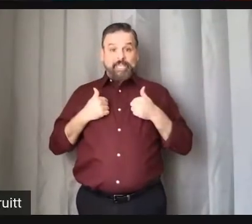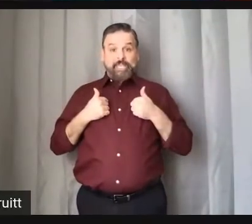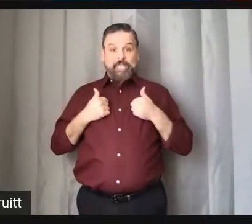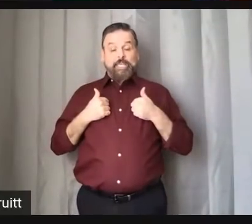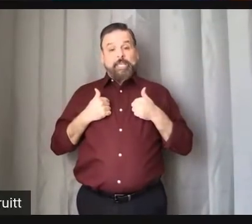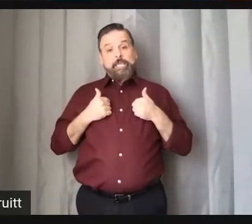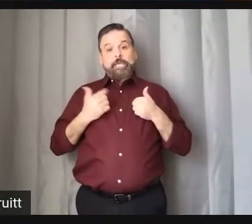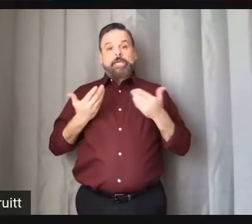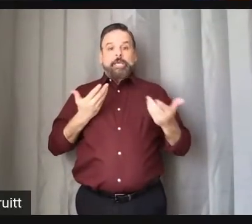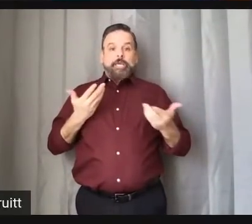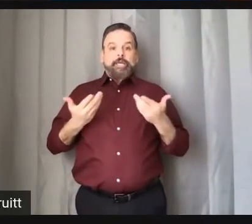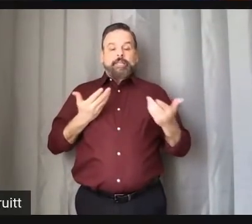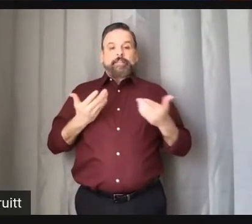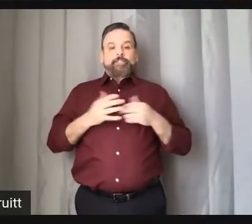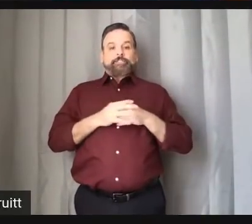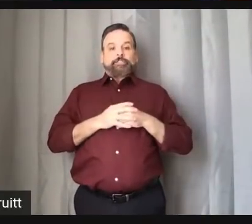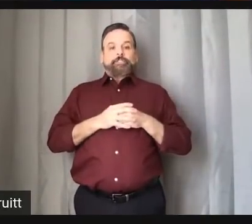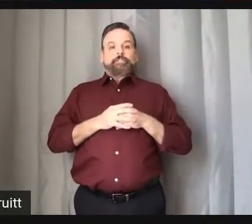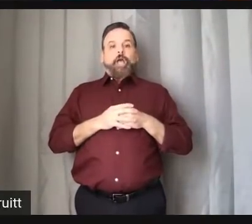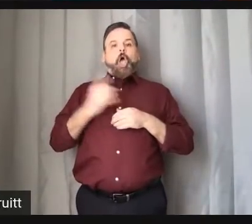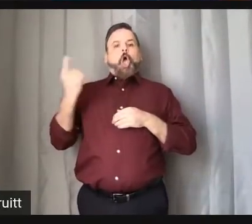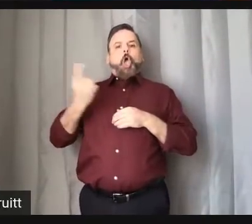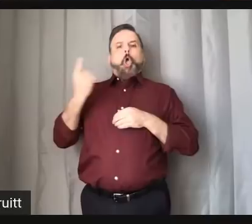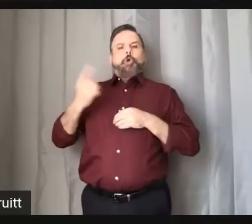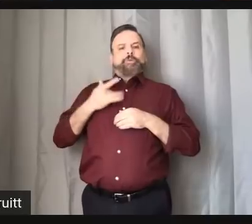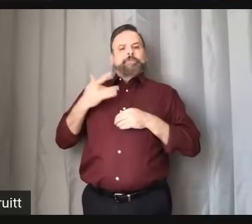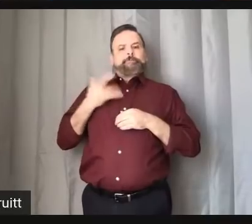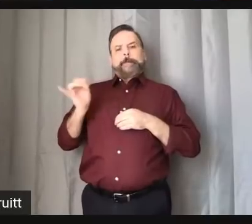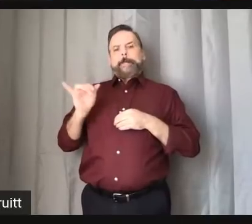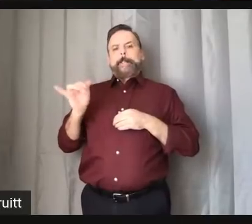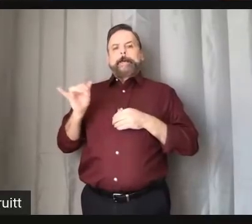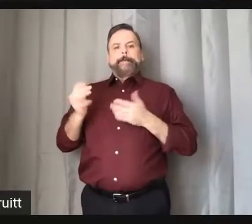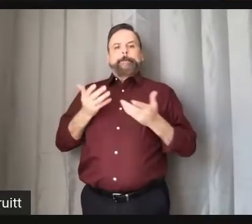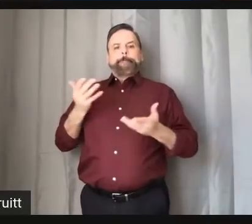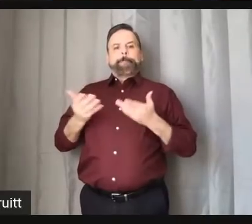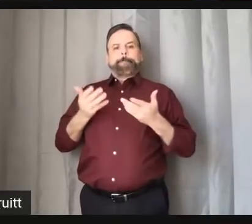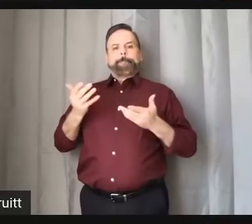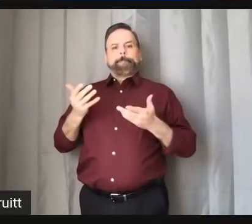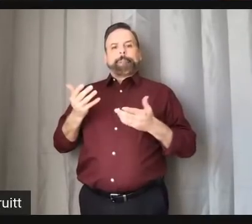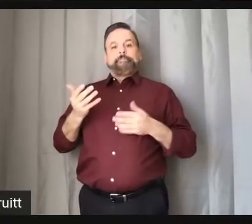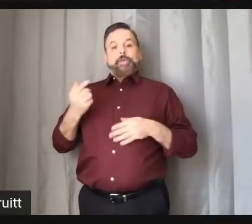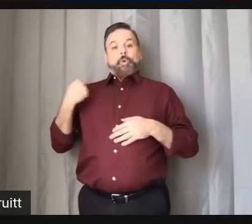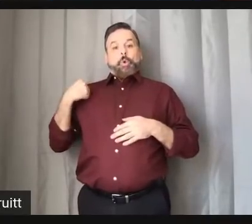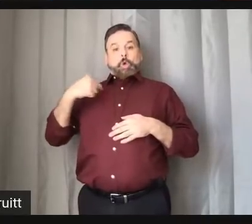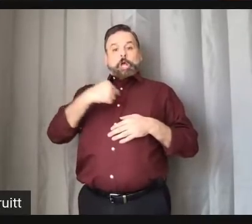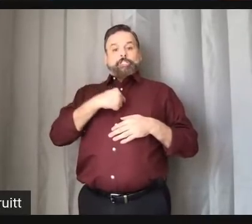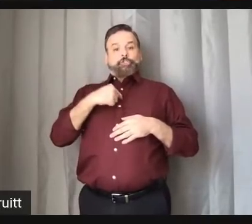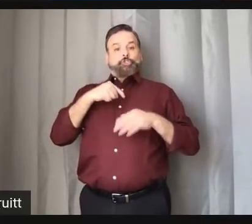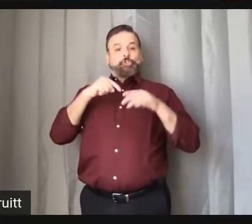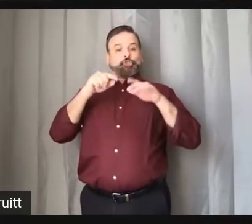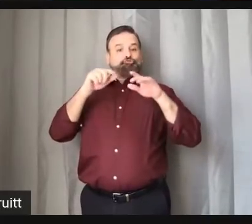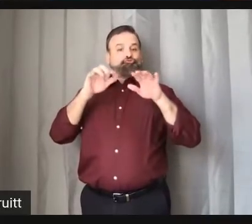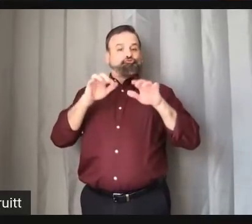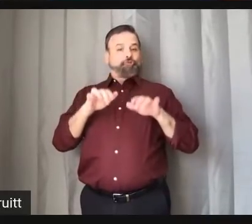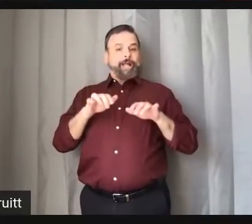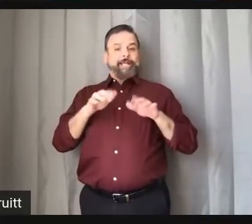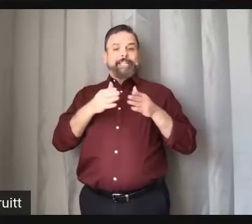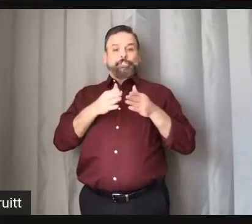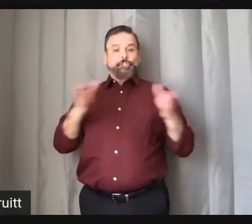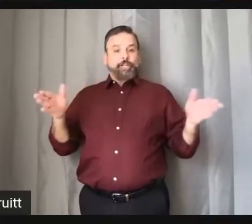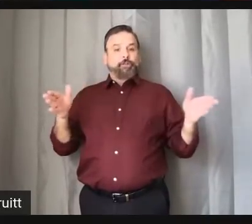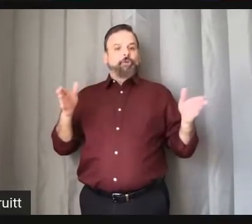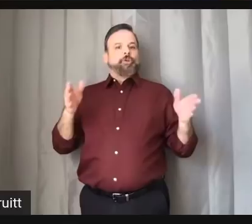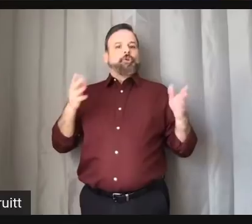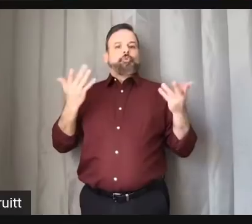there's, I always feel like I'm by us writing in general, we're already writing against, we're